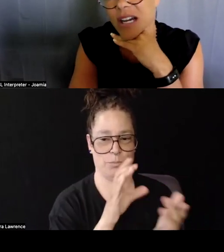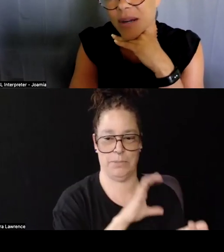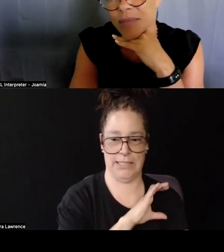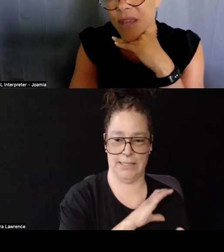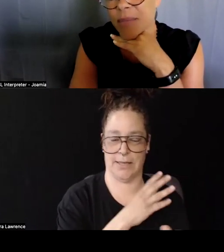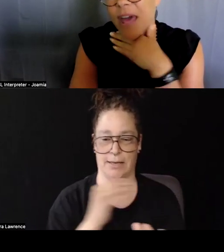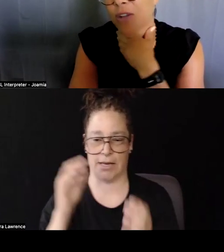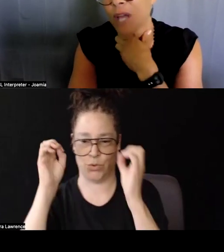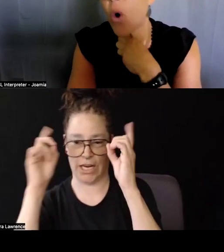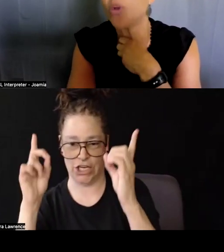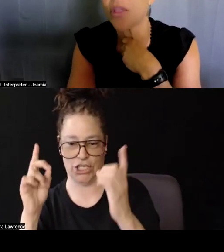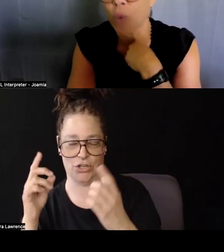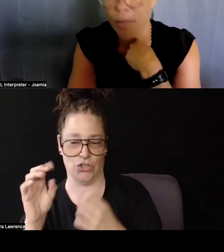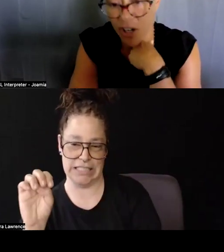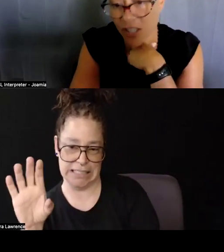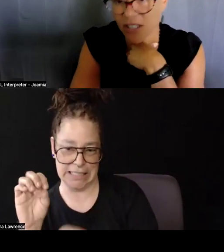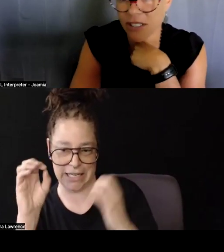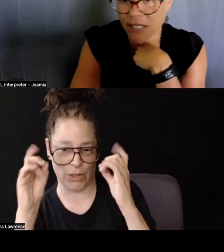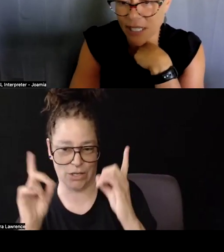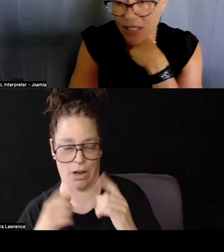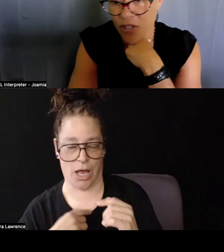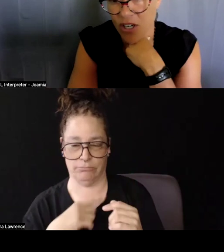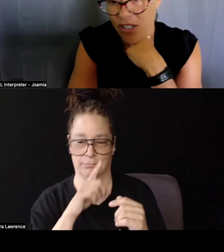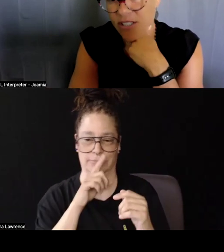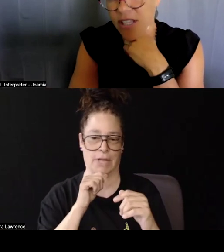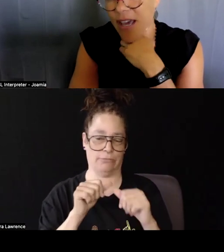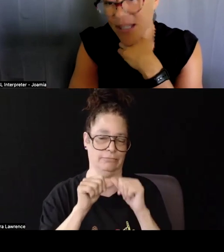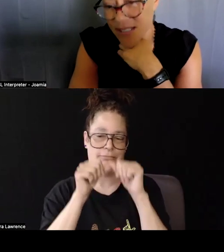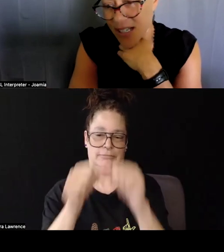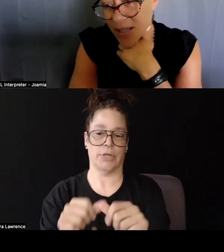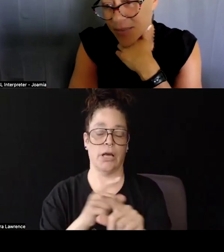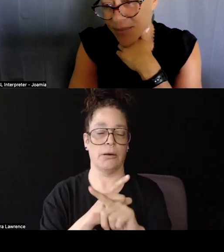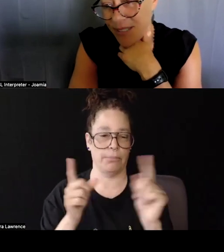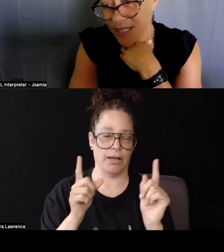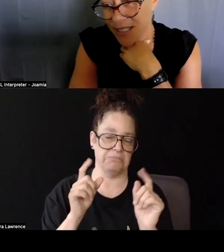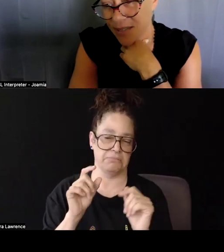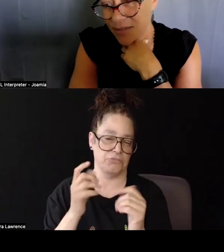discussion. But that'll be a whole nother webinar in regards to that.